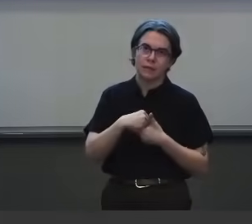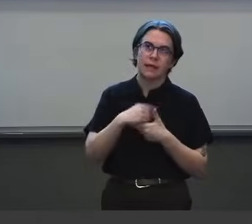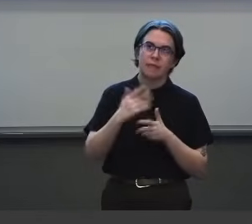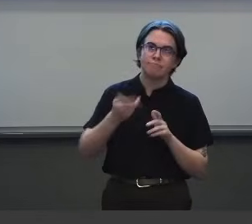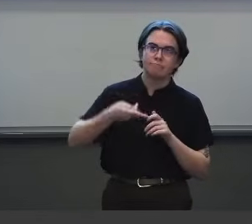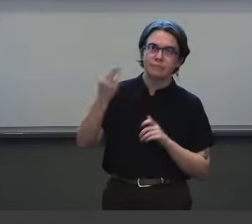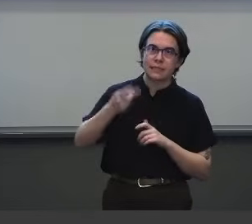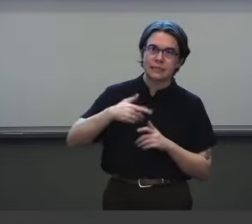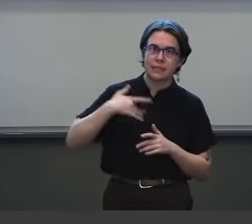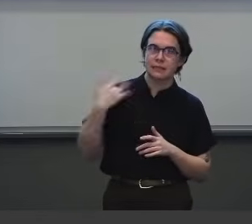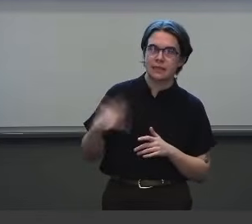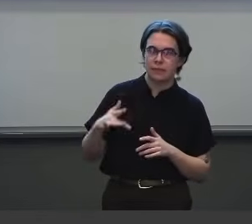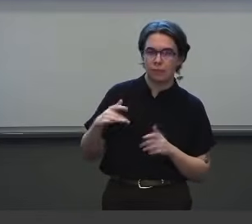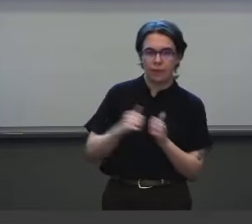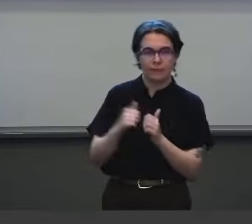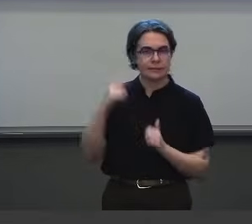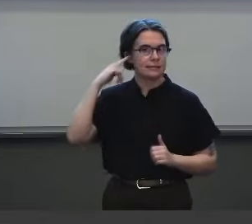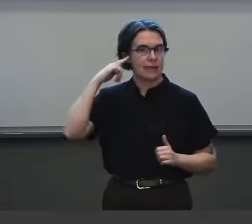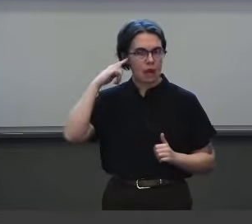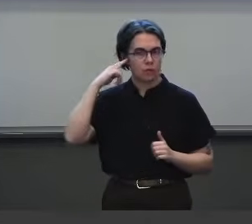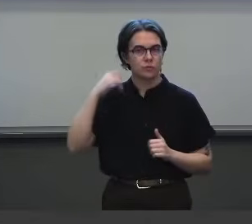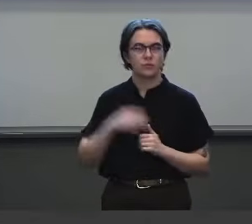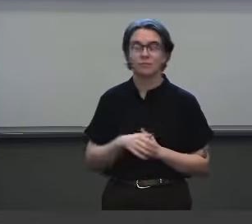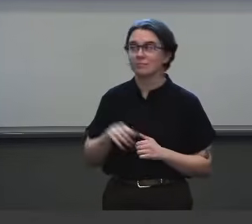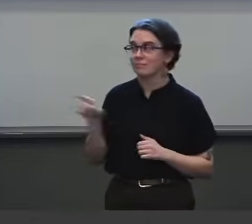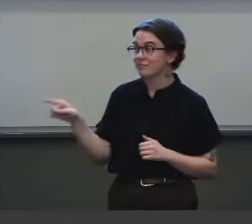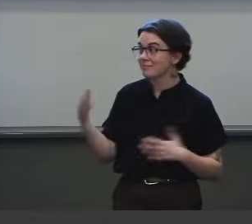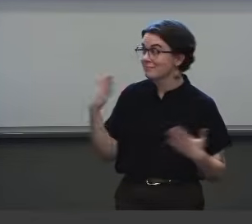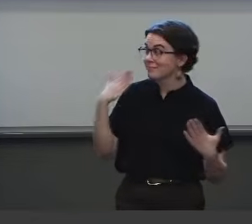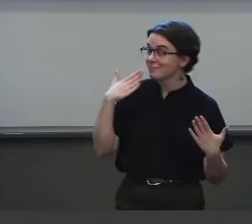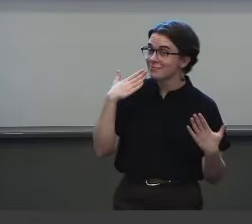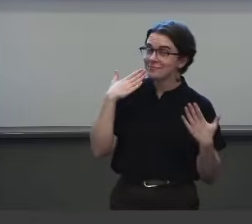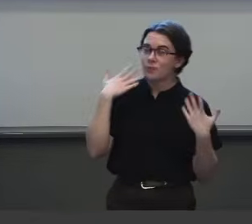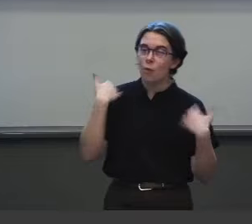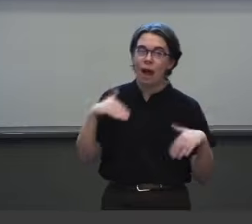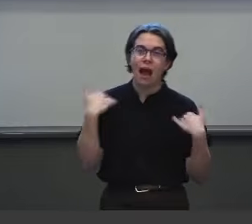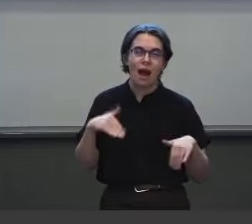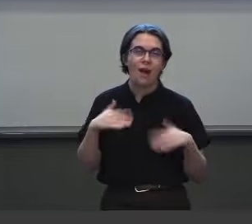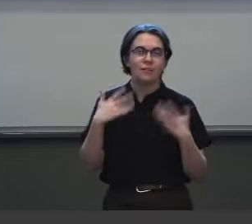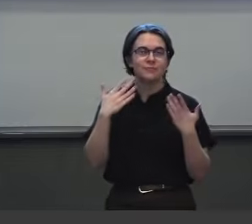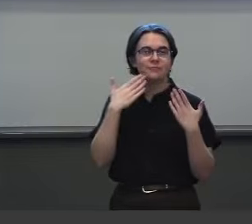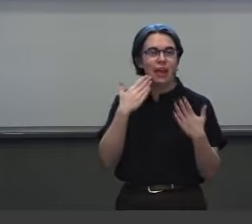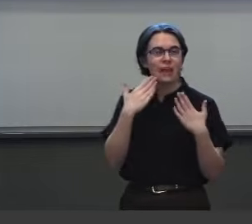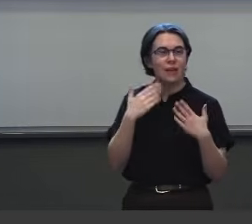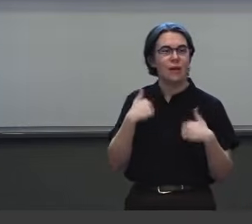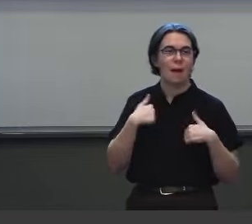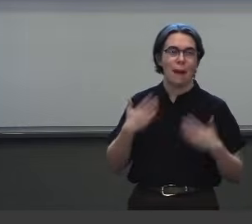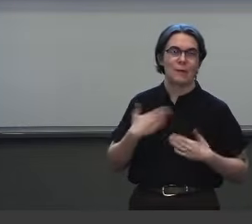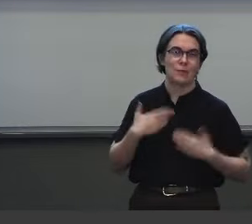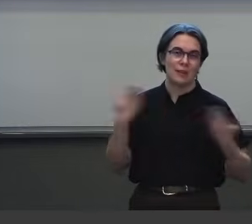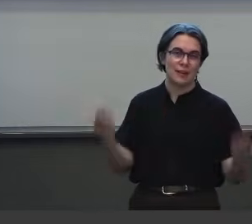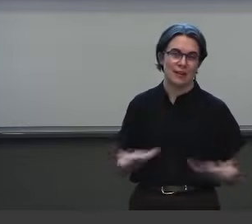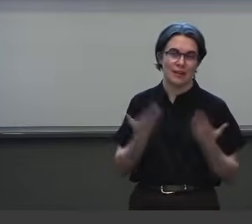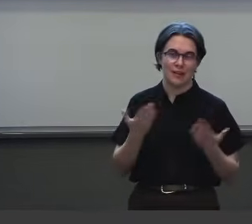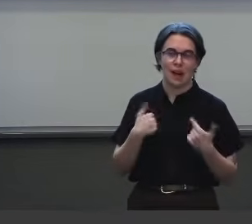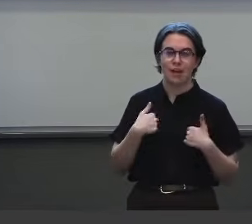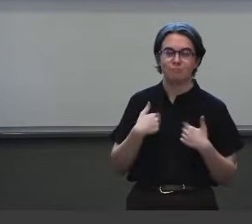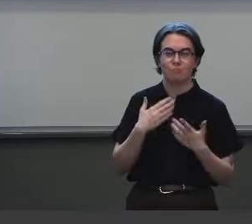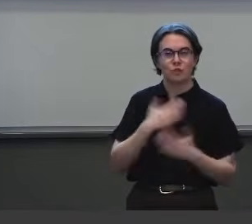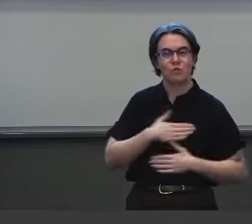Thanks. Hi, everybody. It's so nice to be here. I've really enjoyed all the talks today. I have learned so much from everybody.